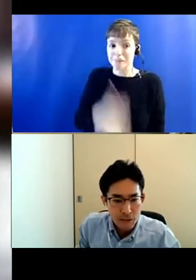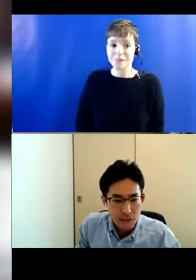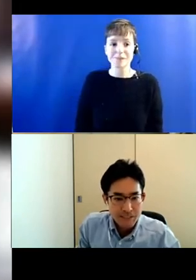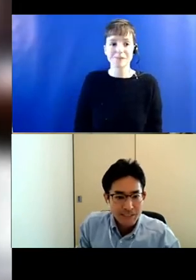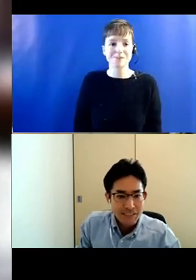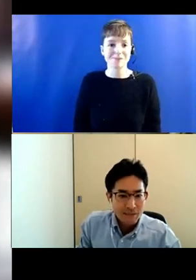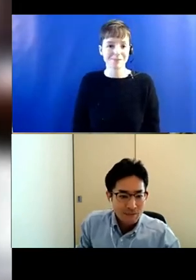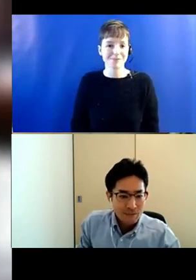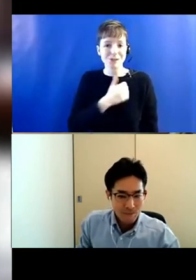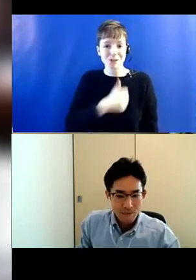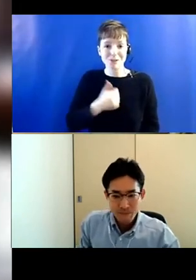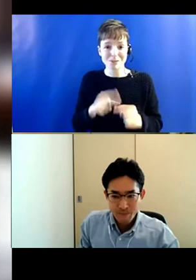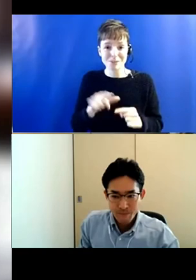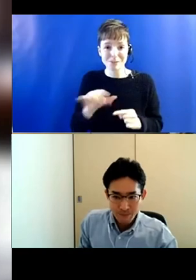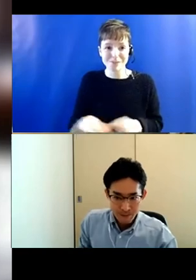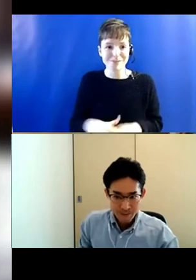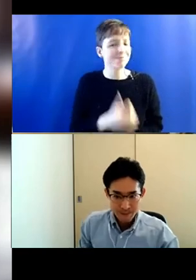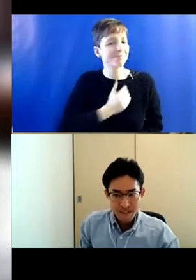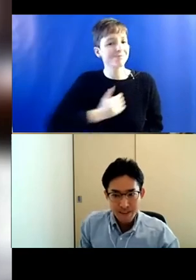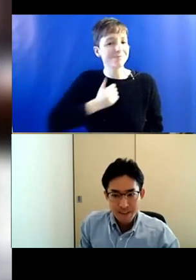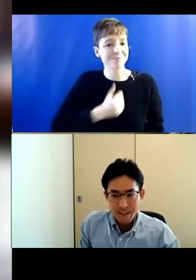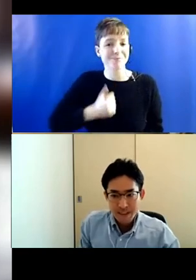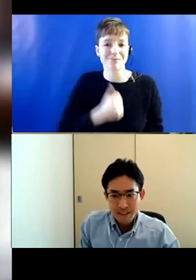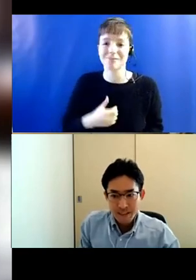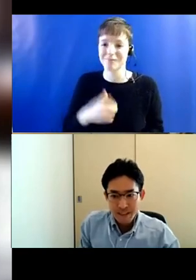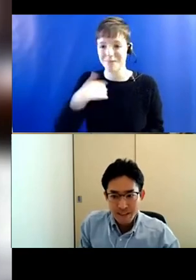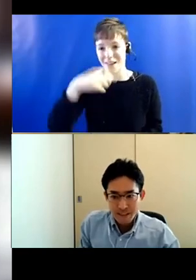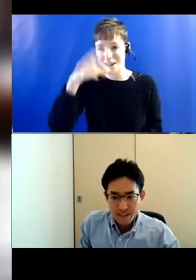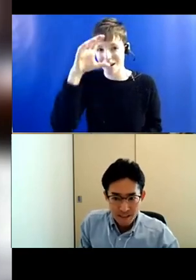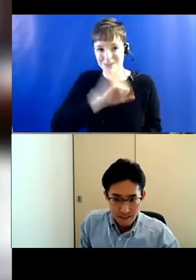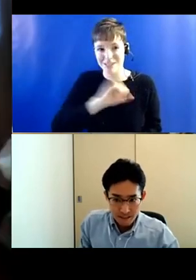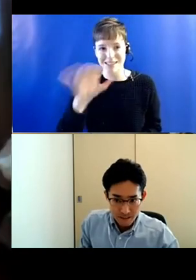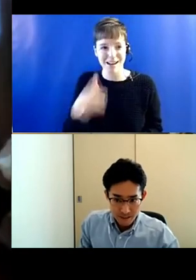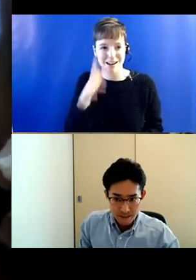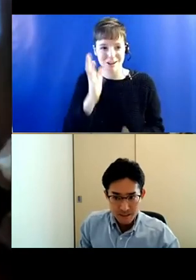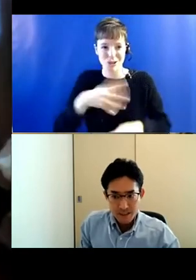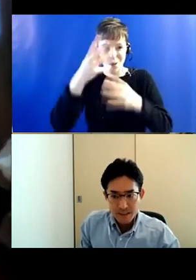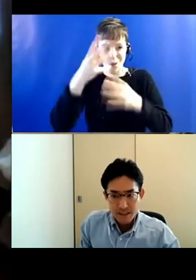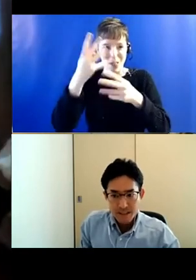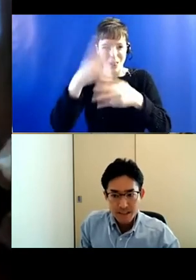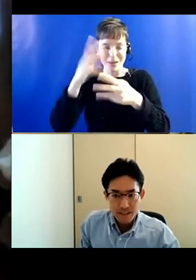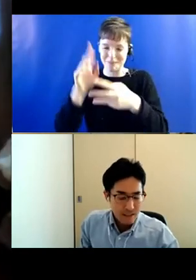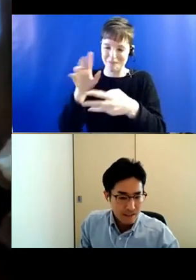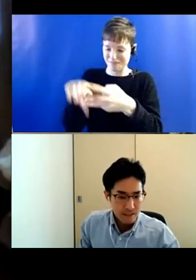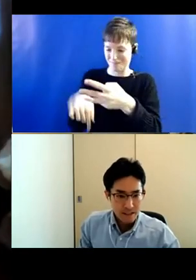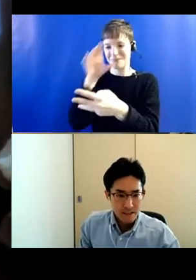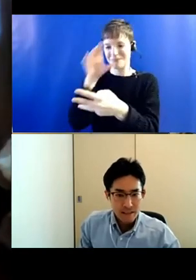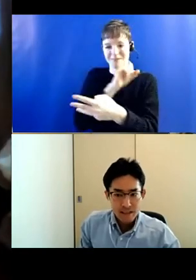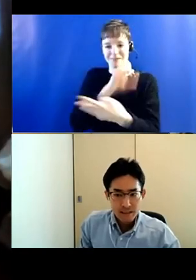Oh, for that. I apologize. I didn't scroll up. Here we go.